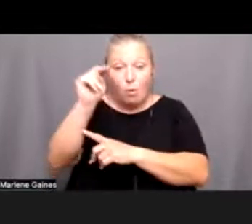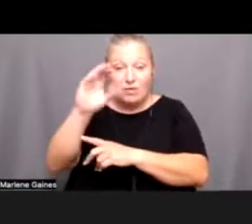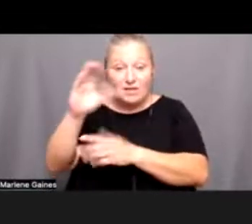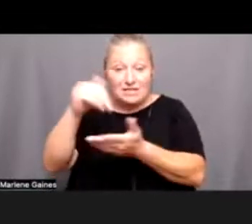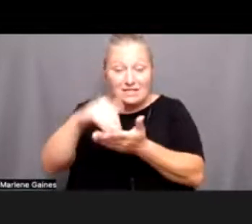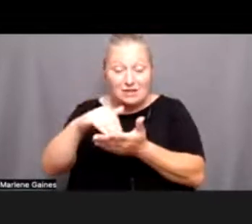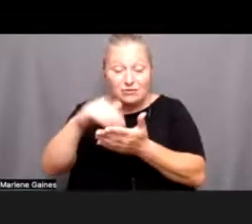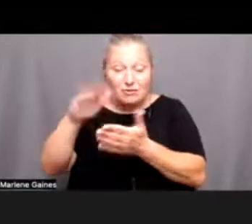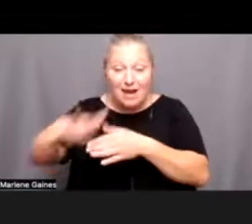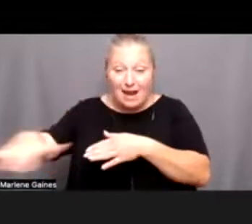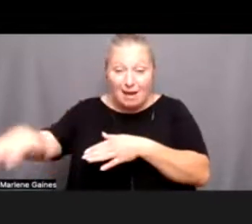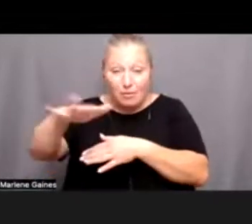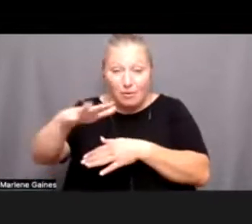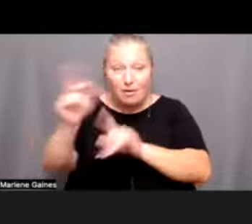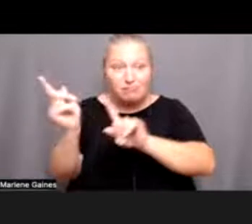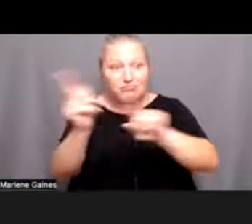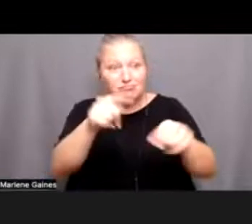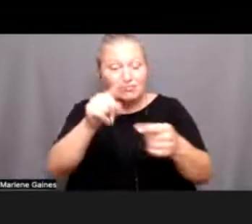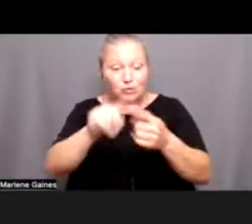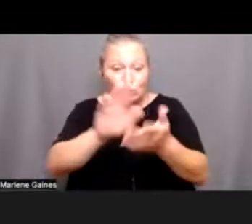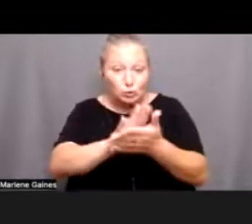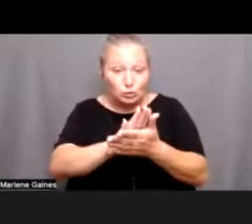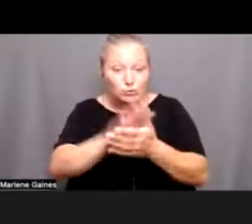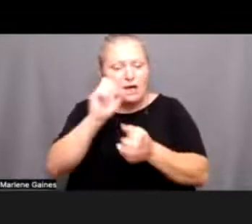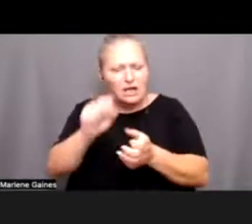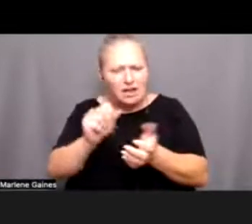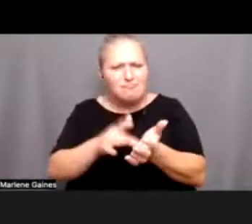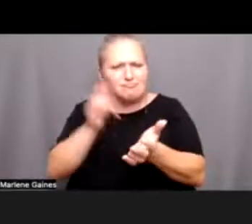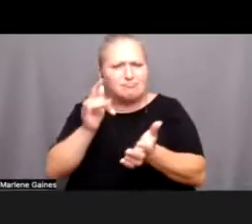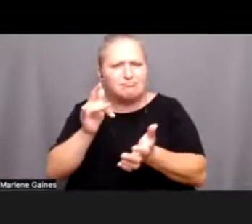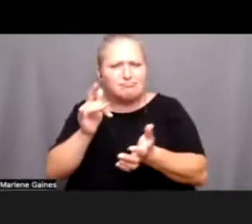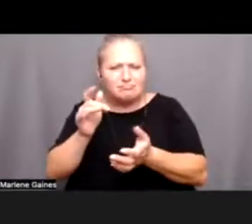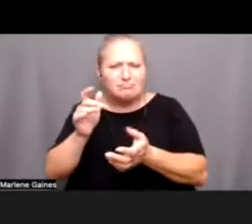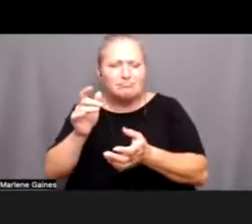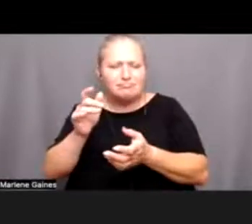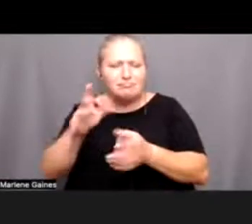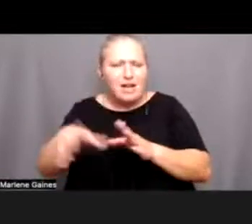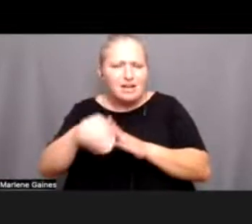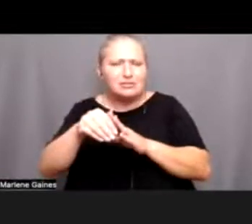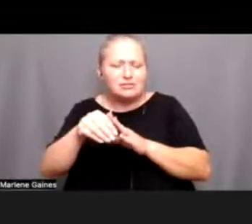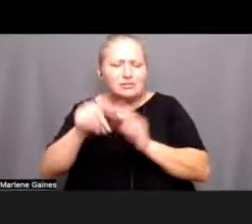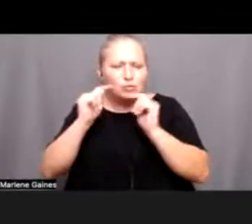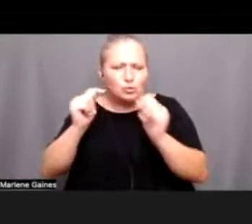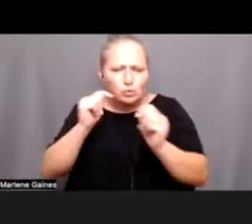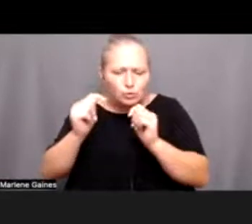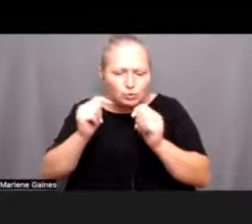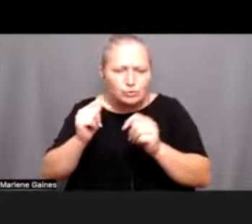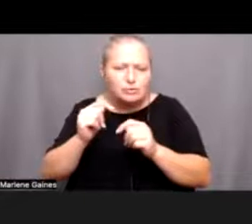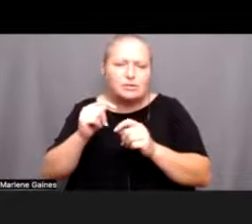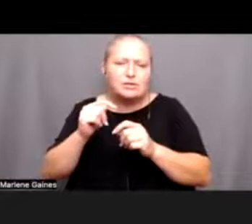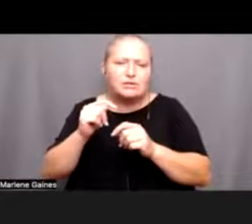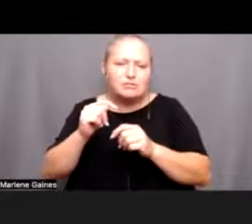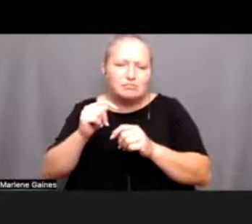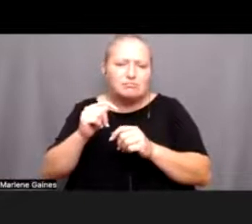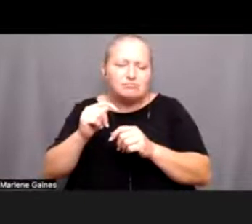the outlying schools could take advantage of some additional tutoring that could be